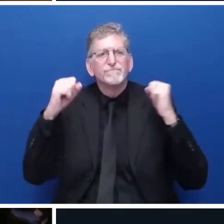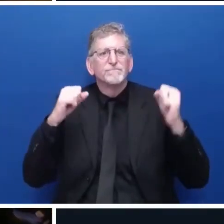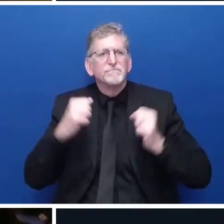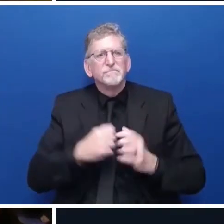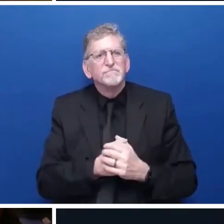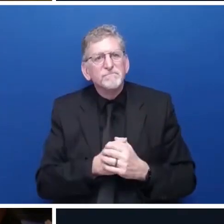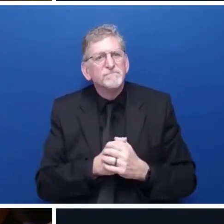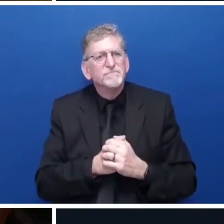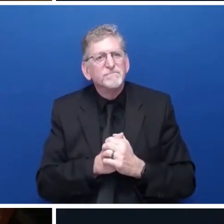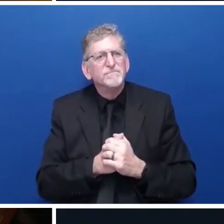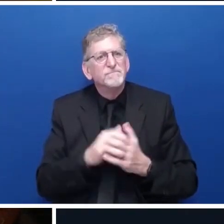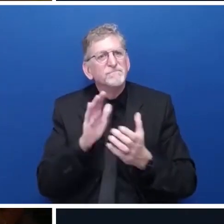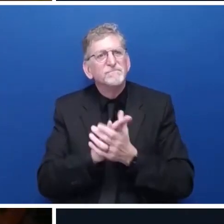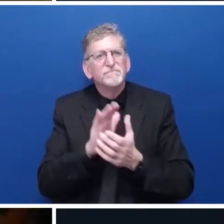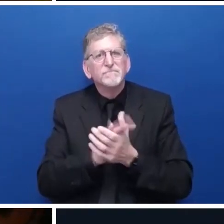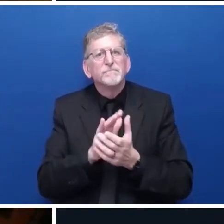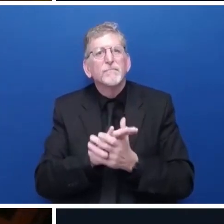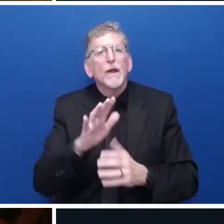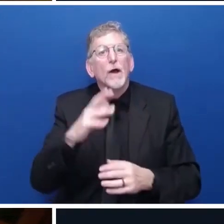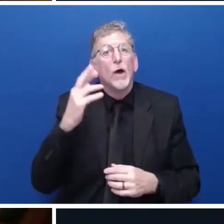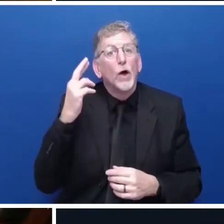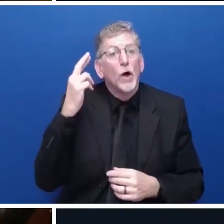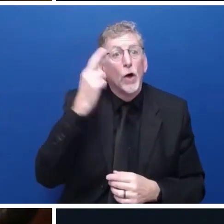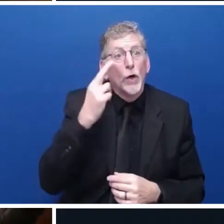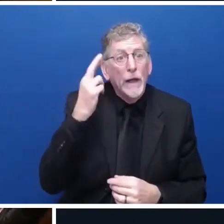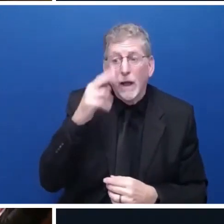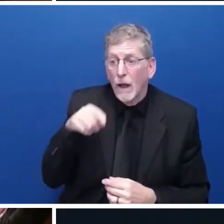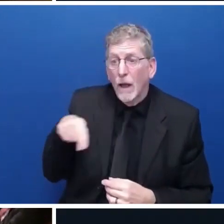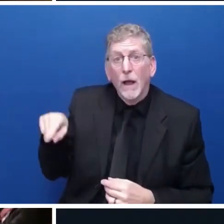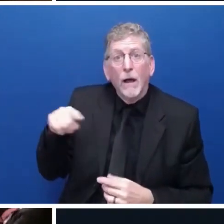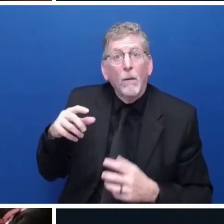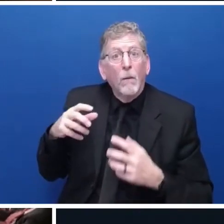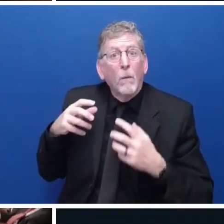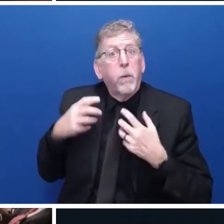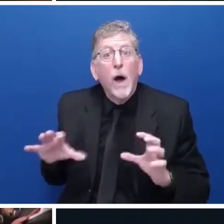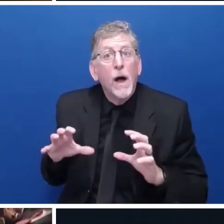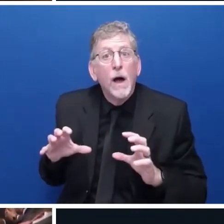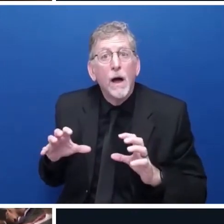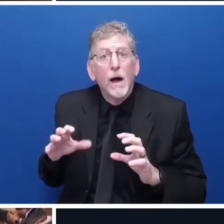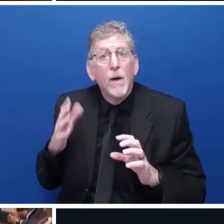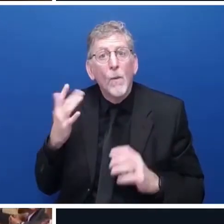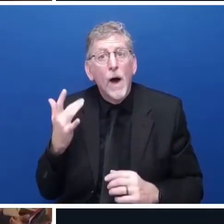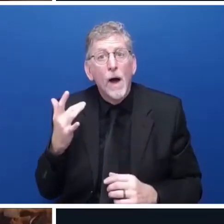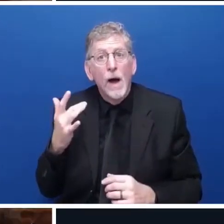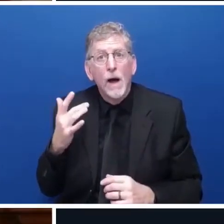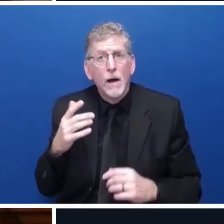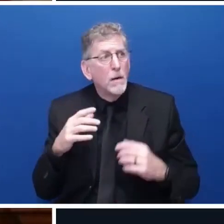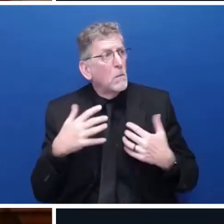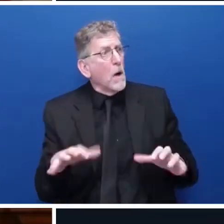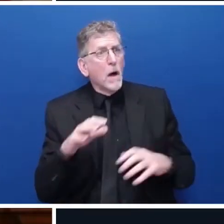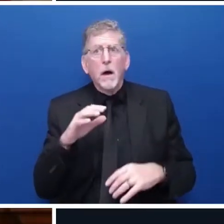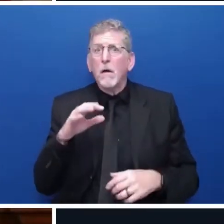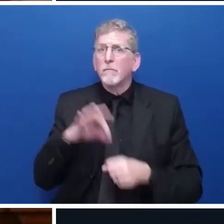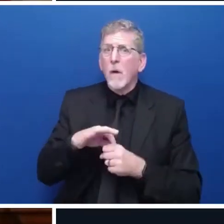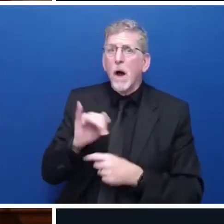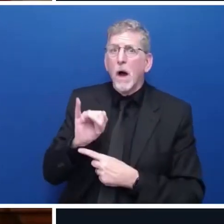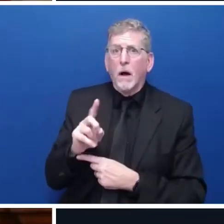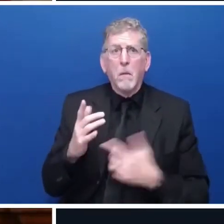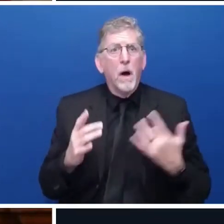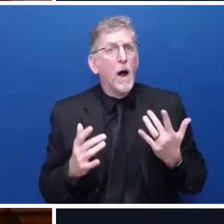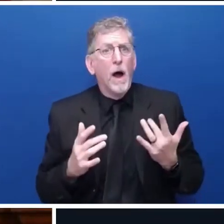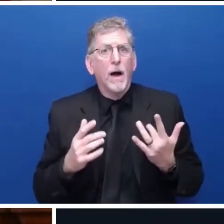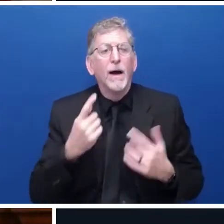And the reason they don't want to do it, why would anybody not want voter ID? One reason, because they want to cheat. There's only one